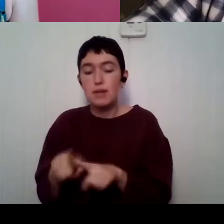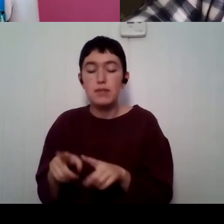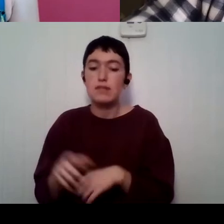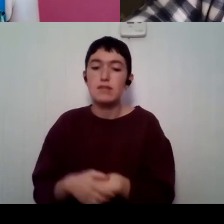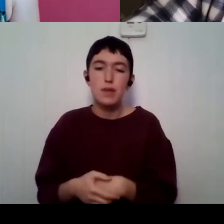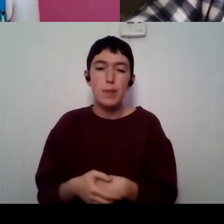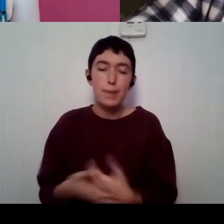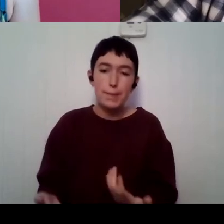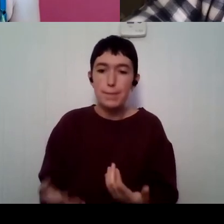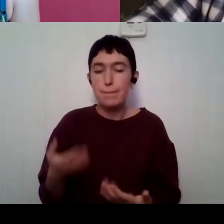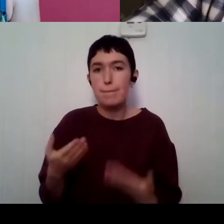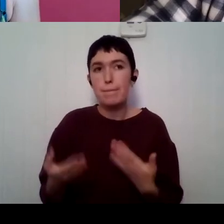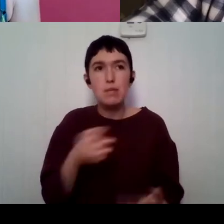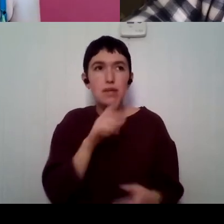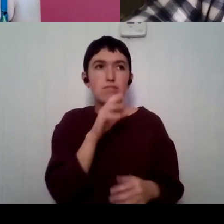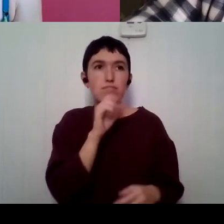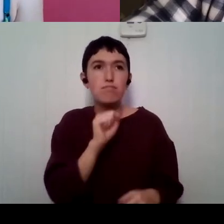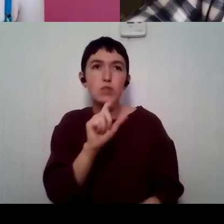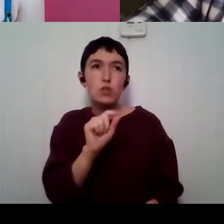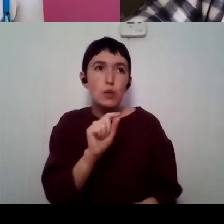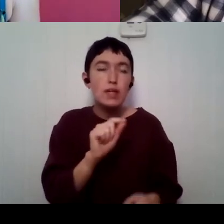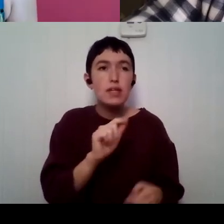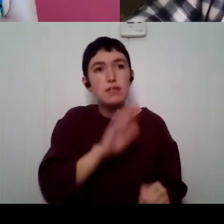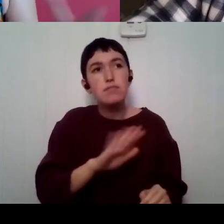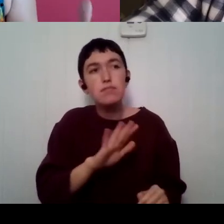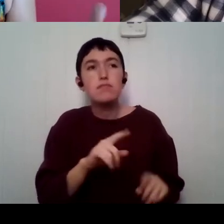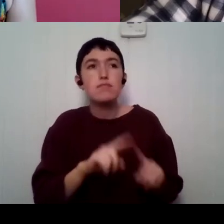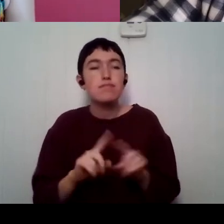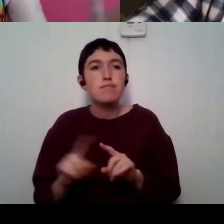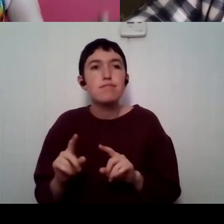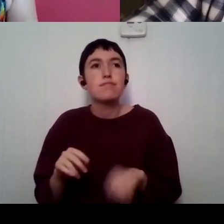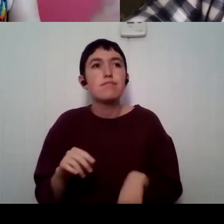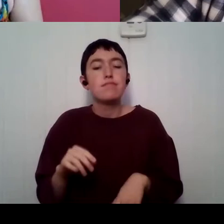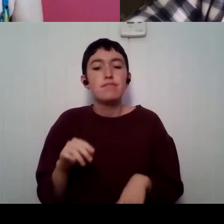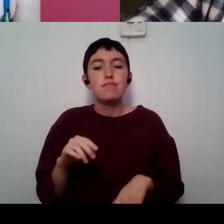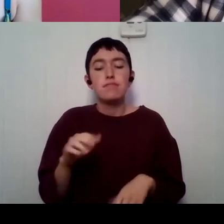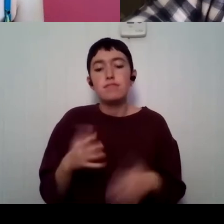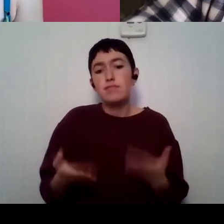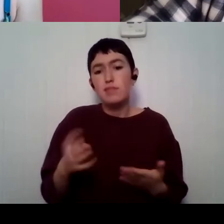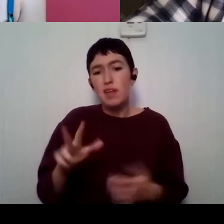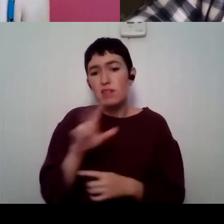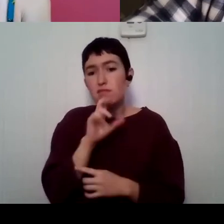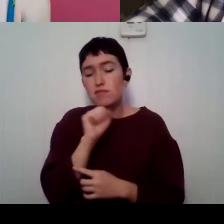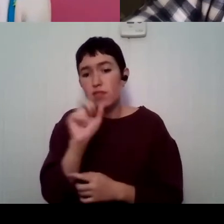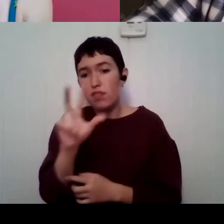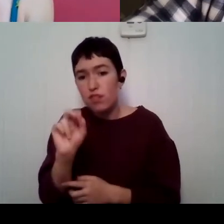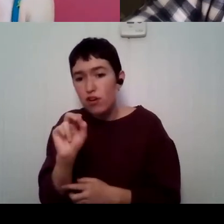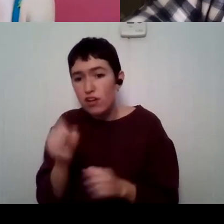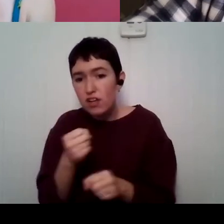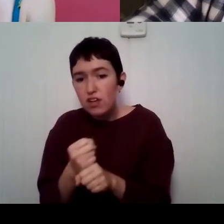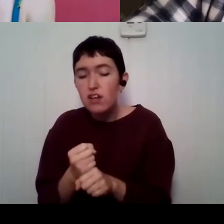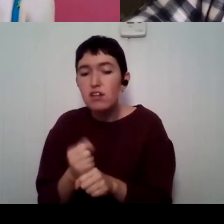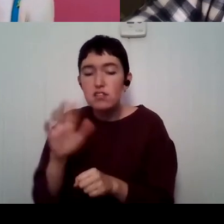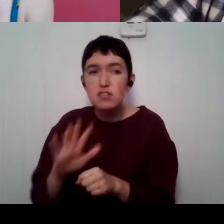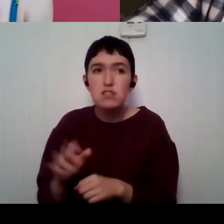to think, callitrichids don't live as long, maybe teens and so on and so forth, but like 30 years, you know, there was a gorilla that